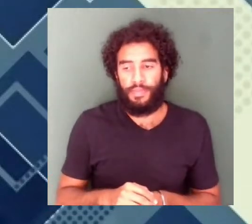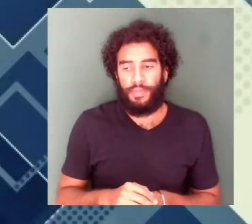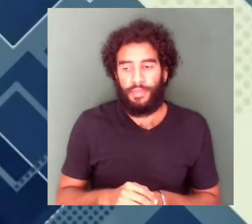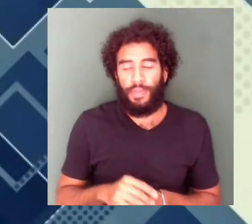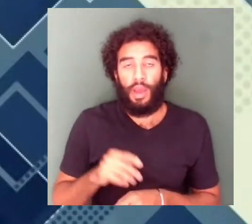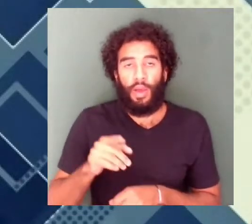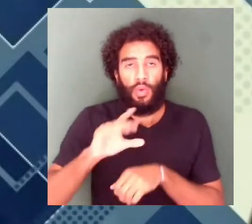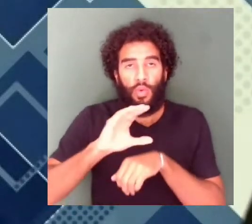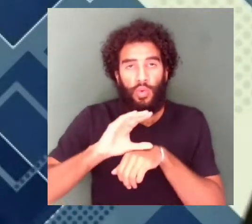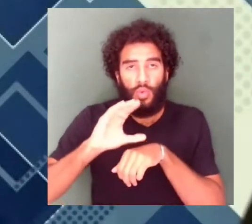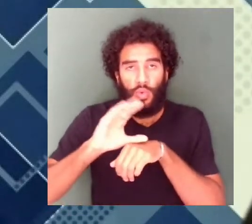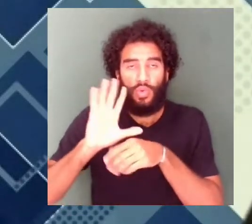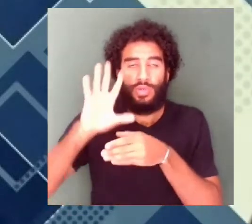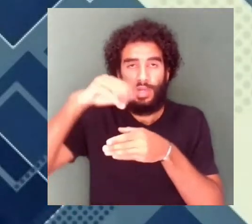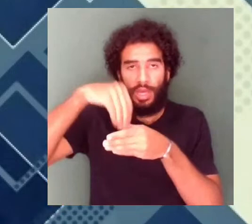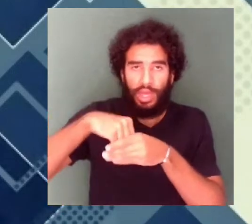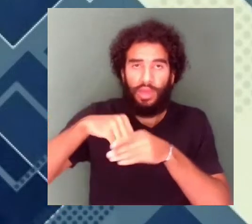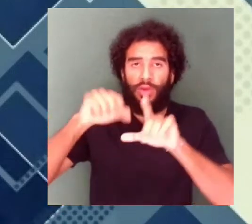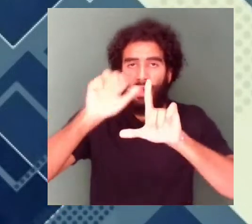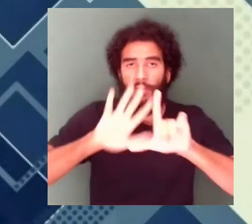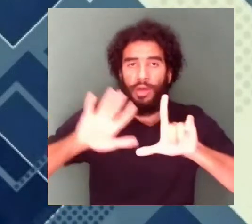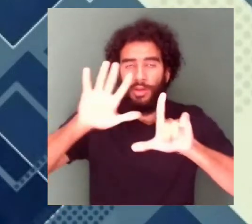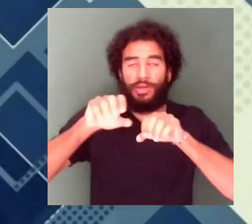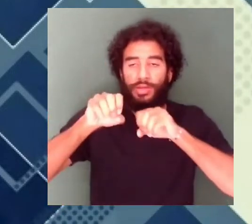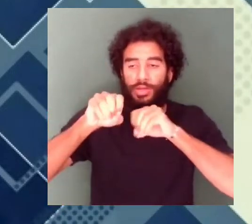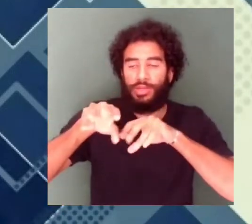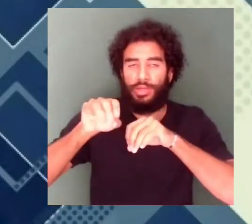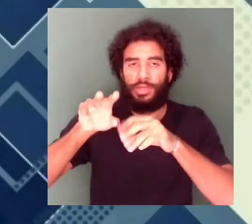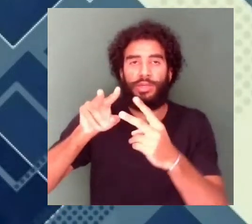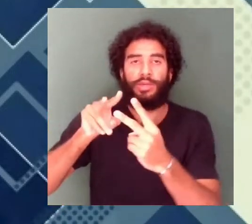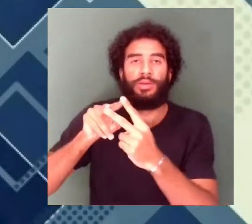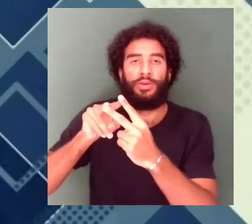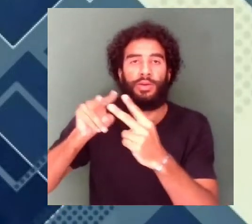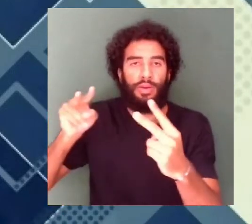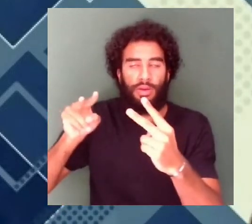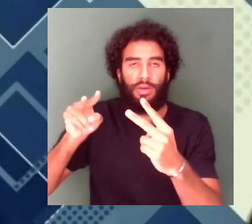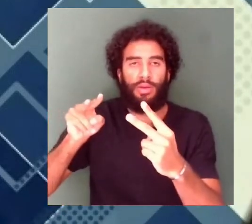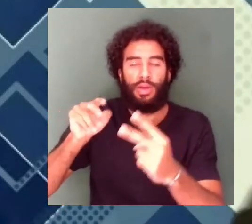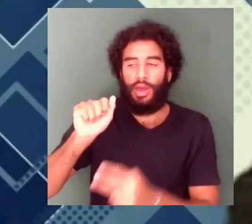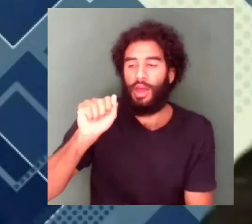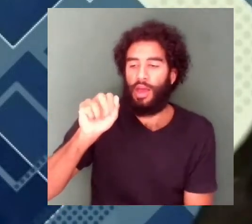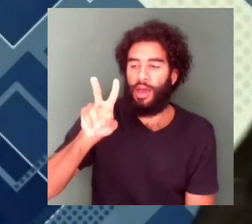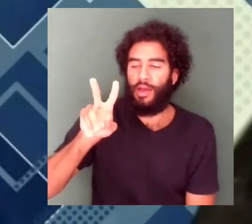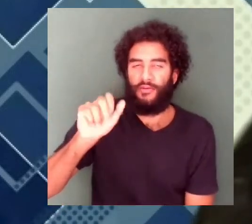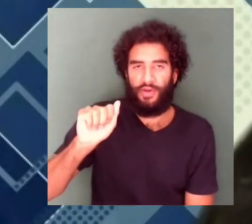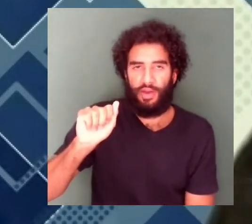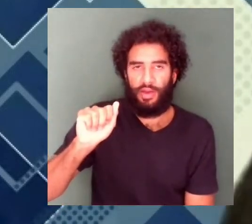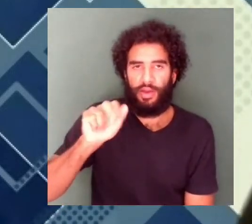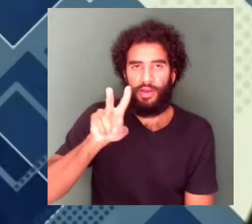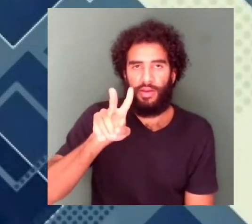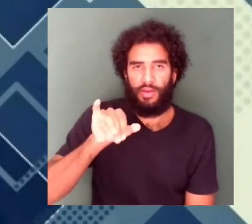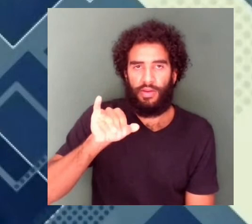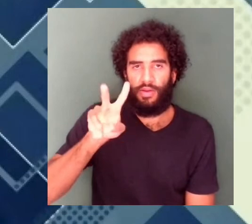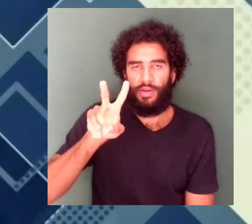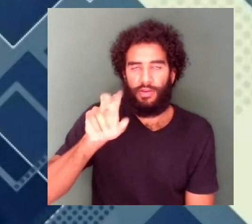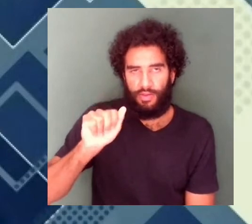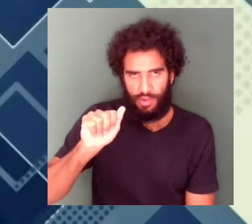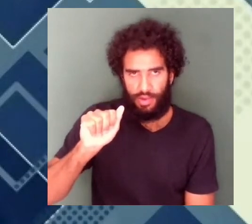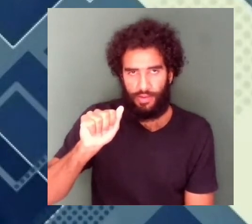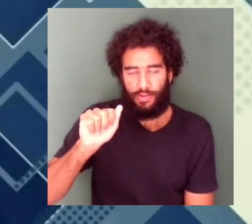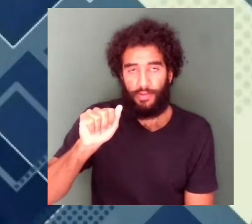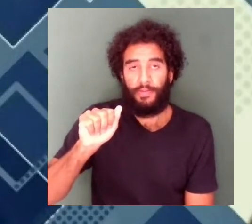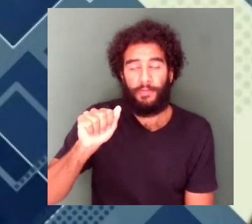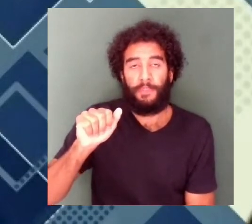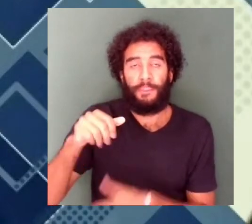agents, and this course is available in our online learning platform. And so